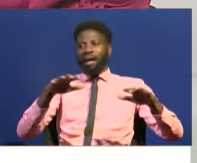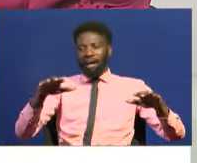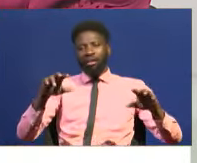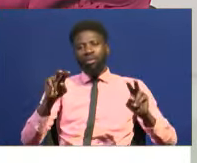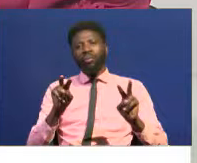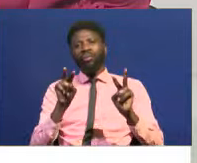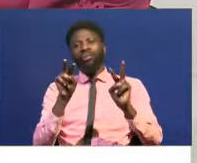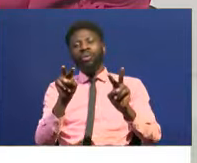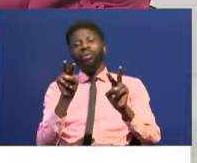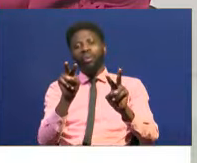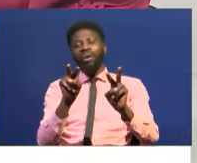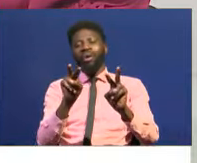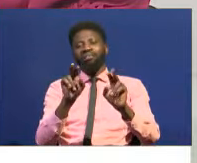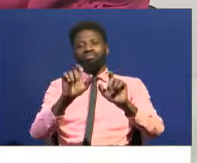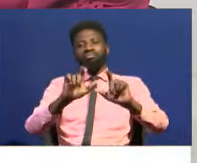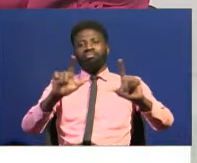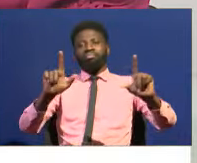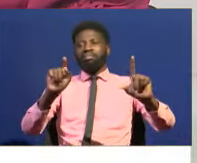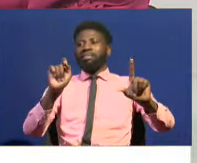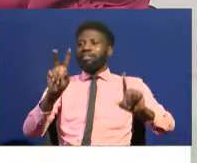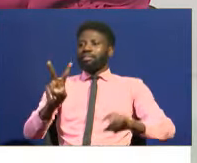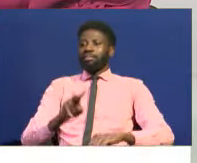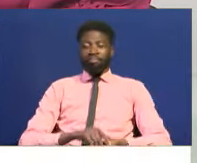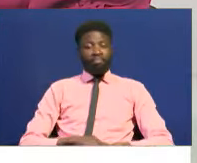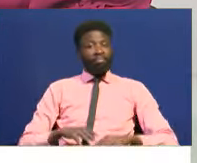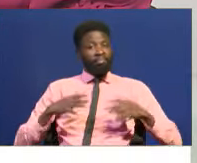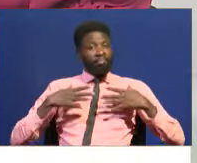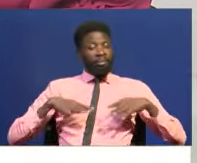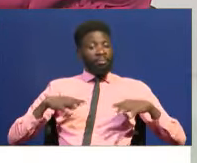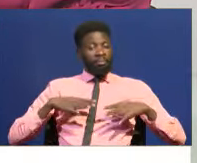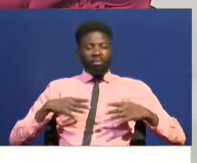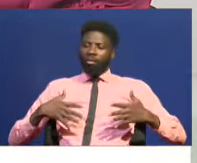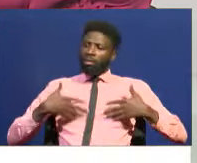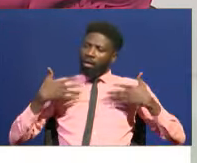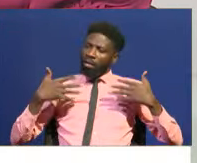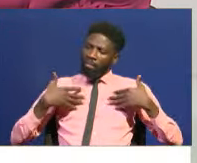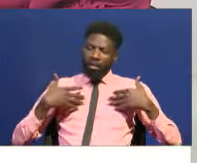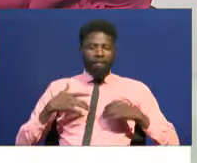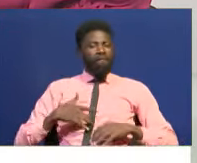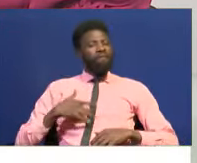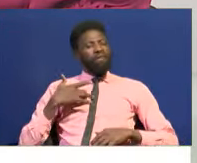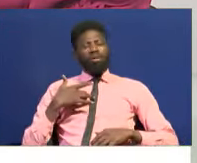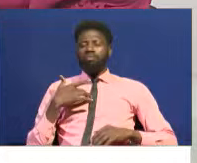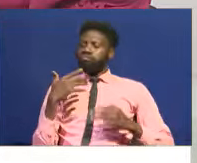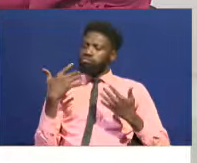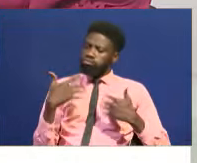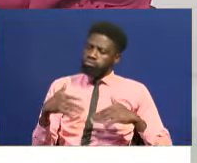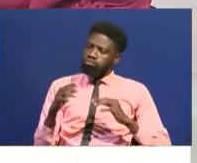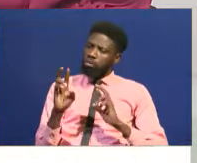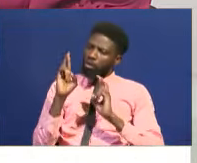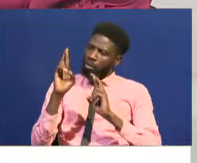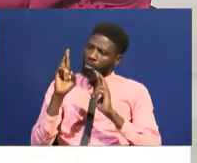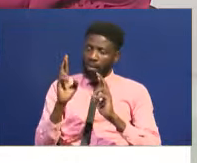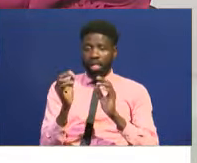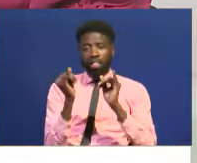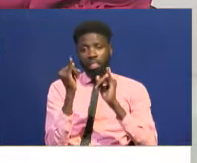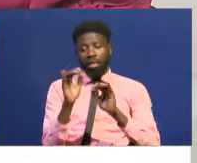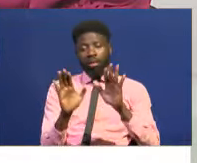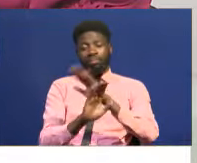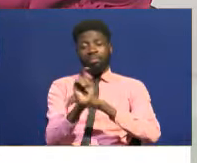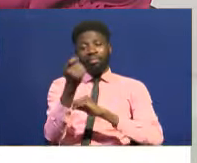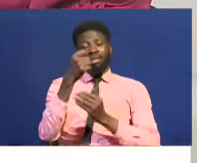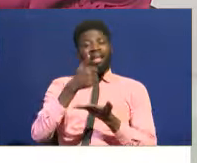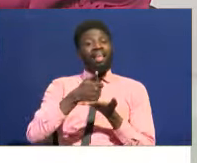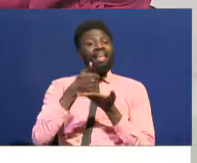event live on TV. The happy residents are optimistic the leadership of the new deputy president will transform not only